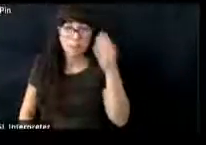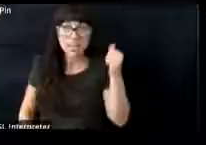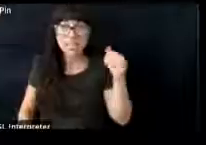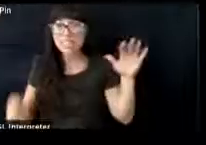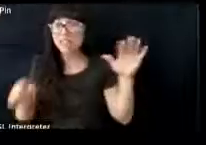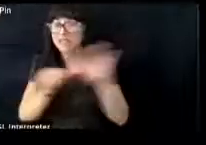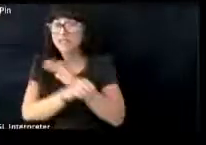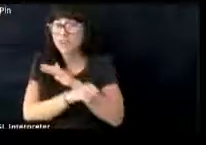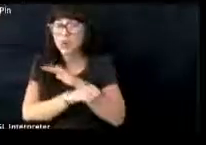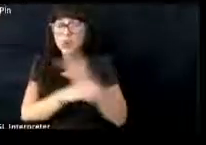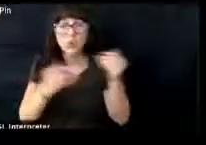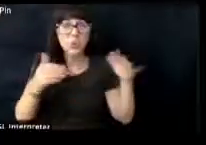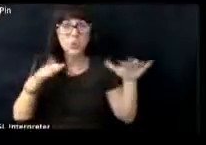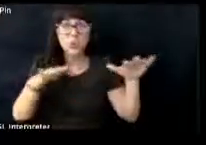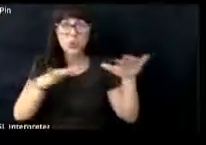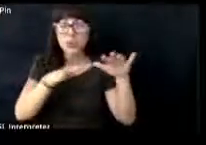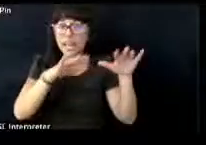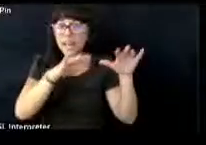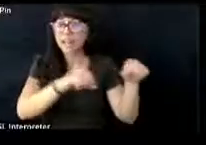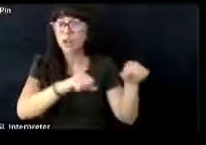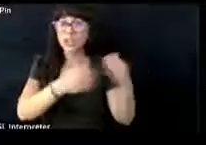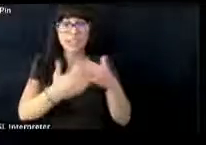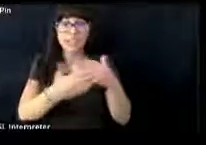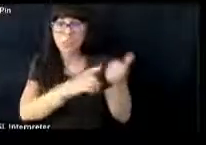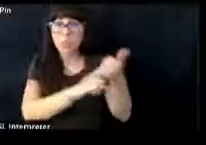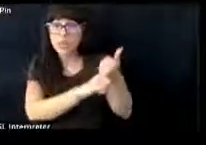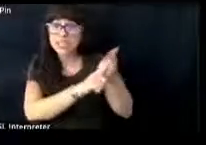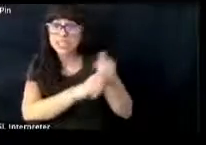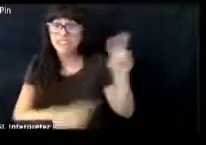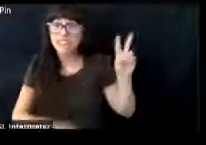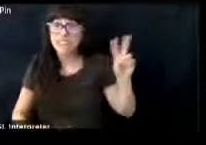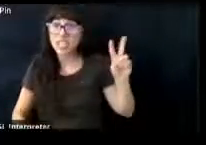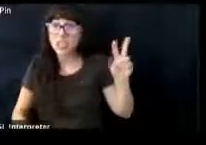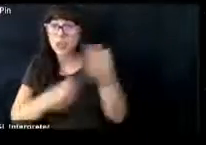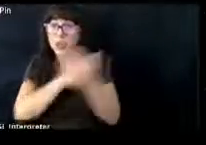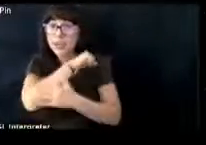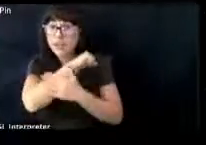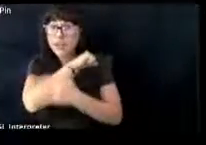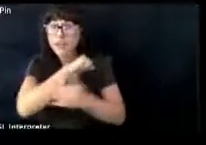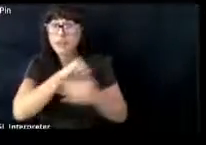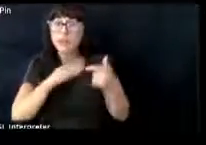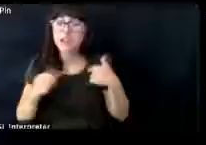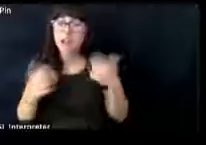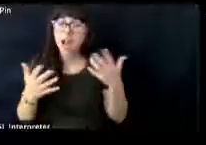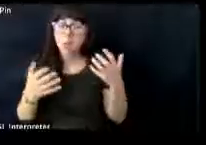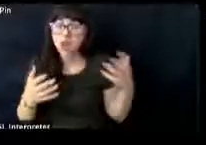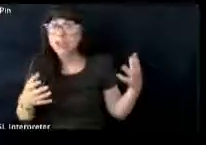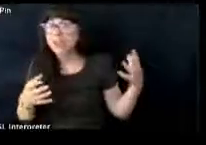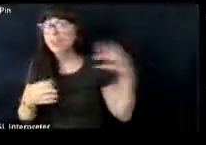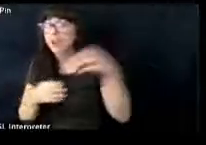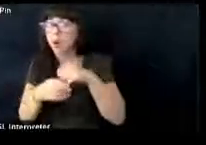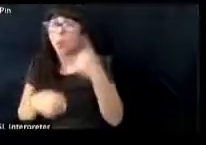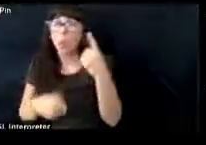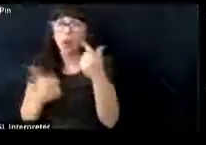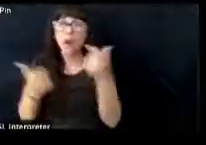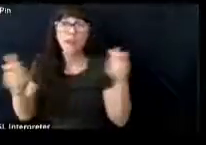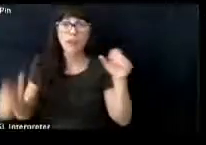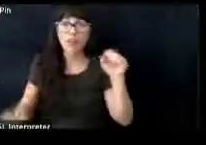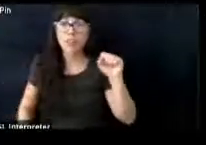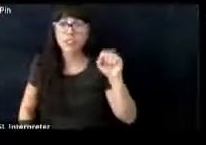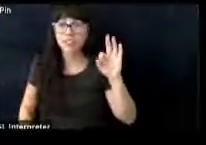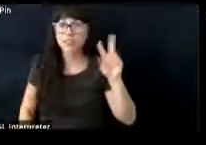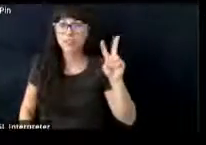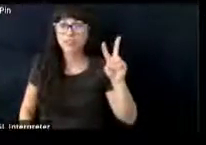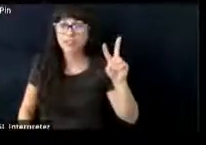landlocked, even though it's Ventura County. I would like it included into one large San Fernando Valley